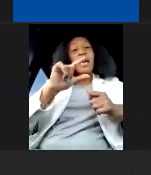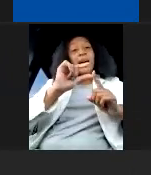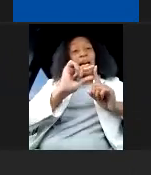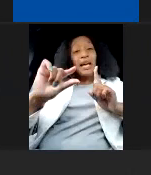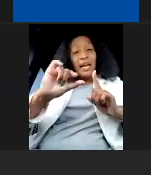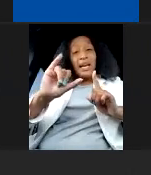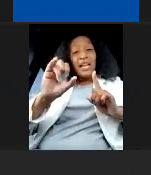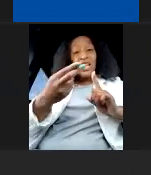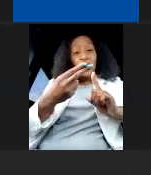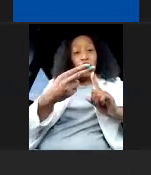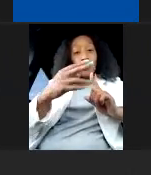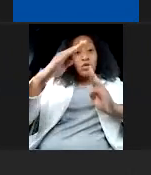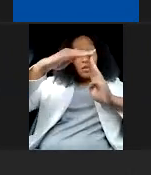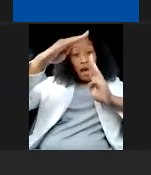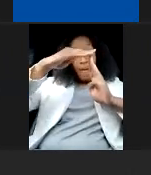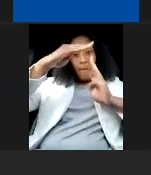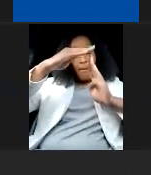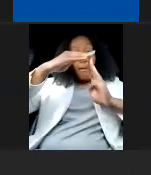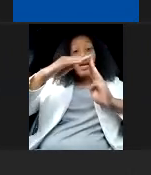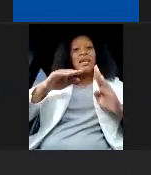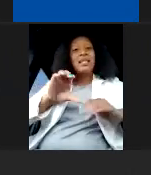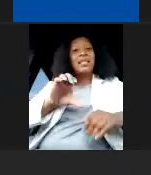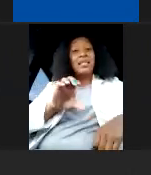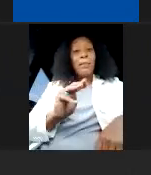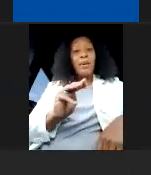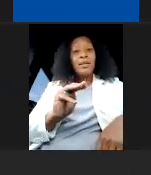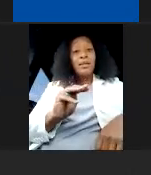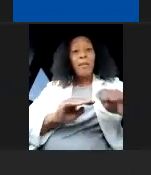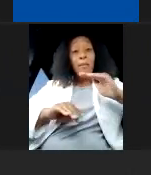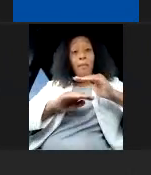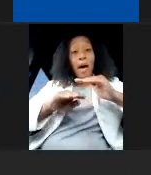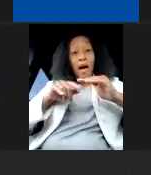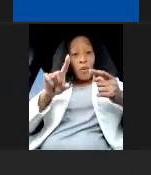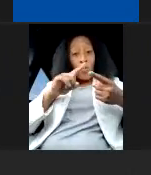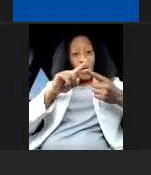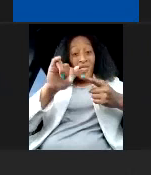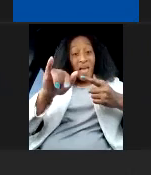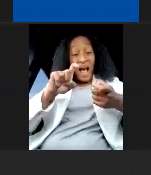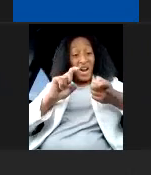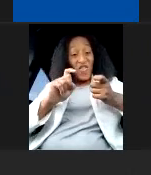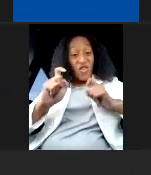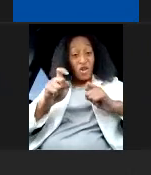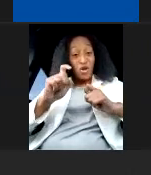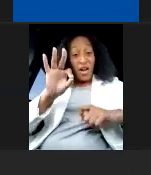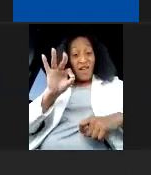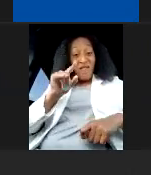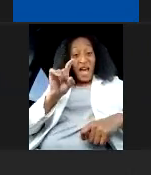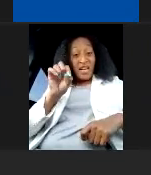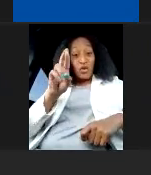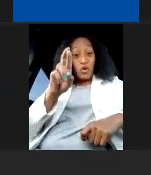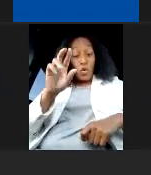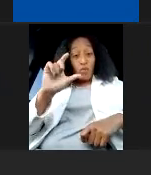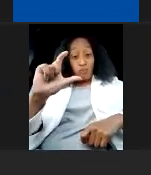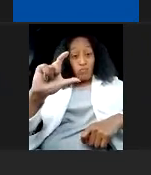When this conversion factor is aligned or lined up with the inches on top and the centimeters on the